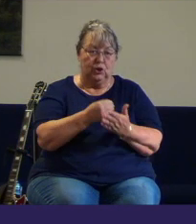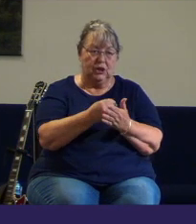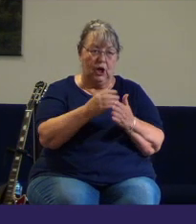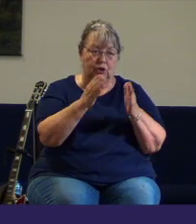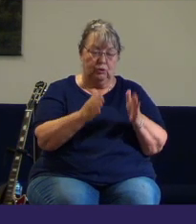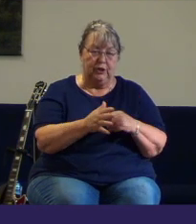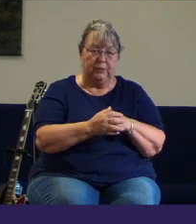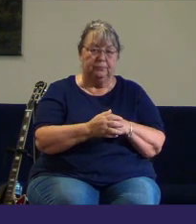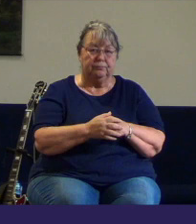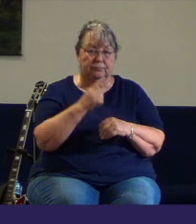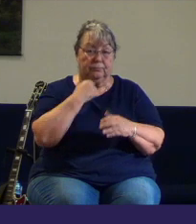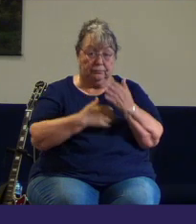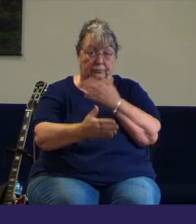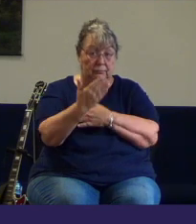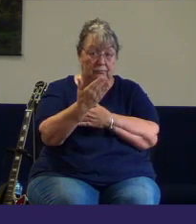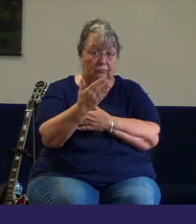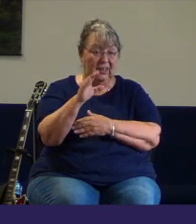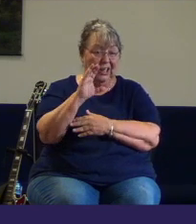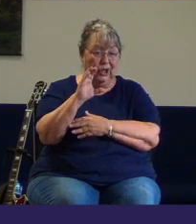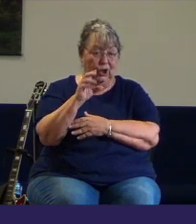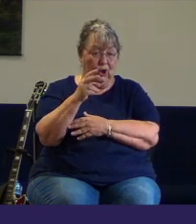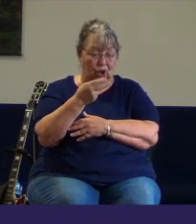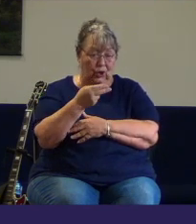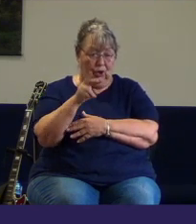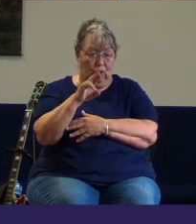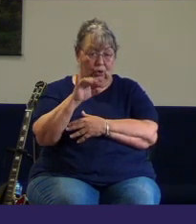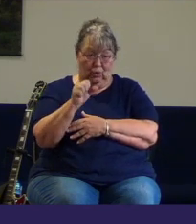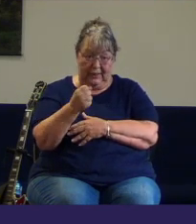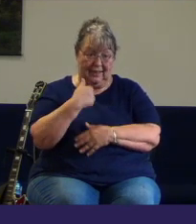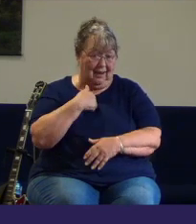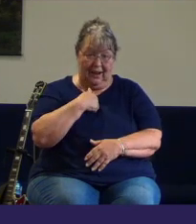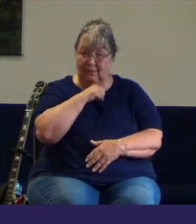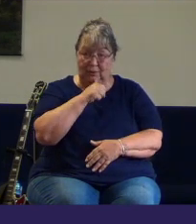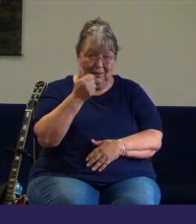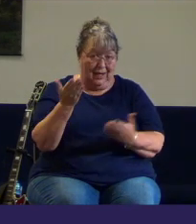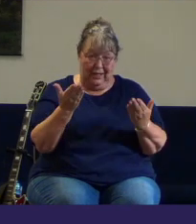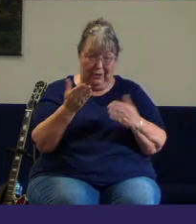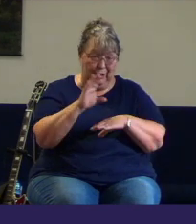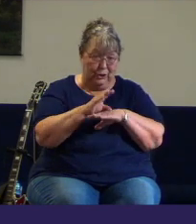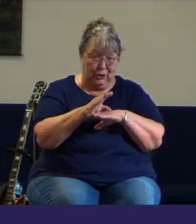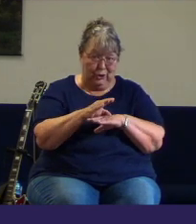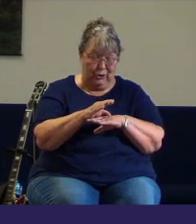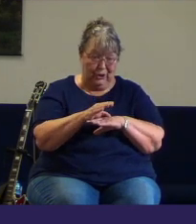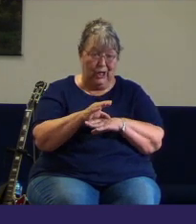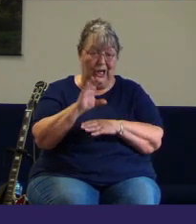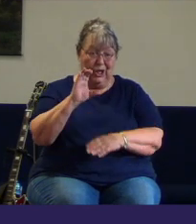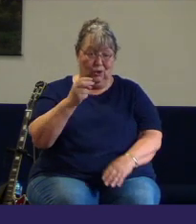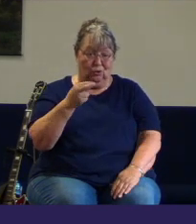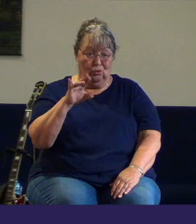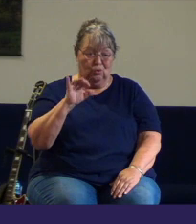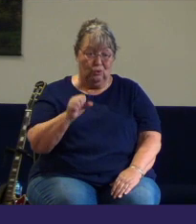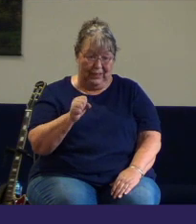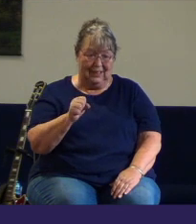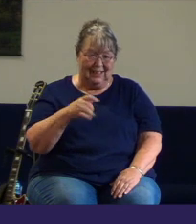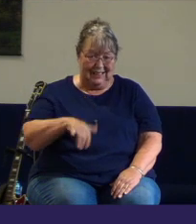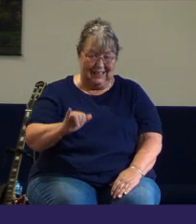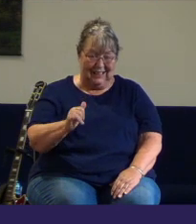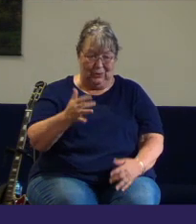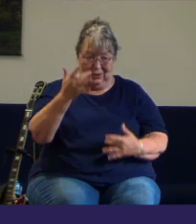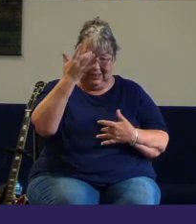he let you know we won't be at church today. He's still not feeling well. I'm also a bit under the weather. Please pray for